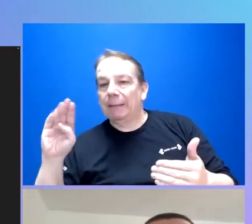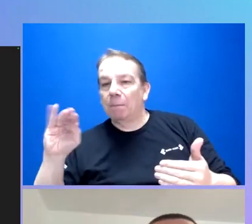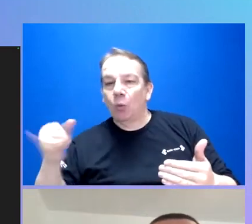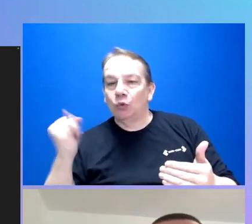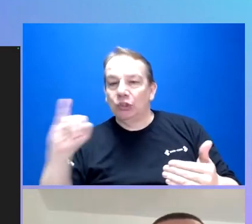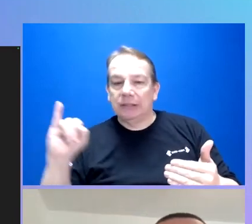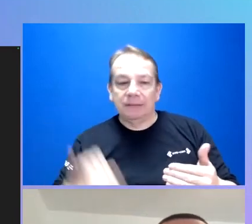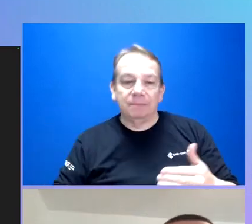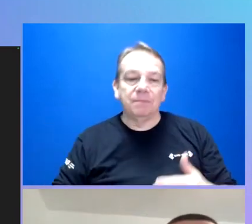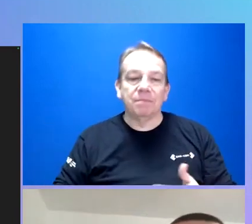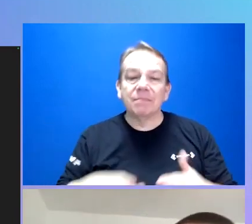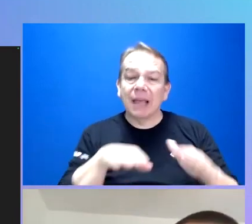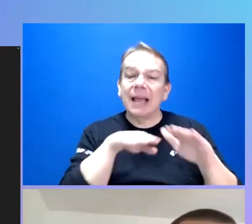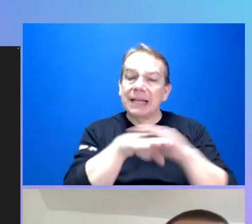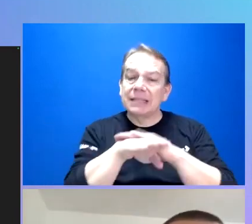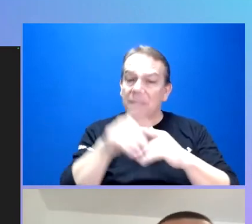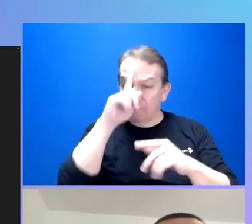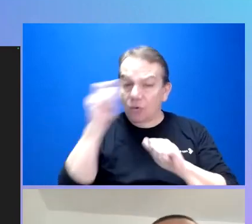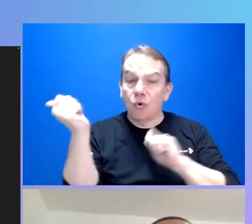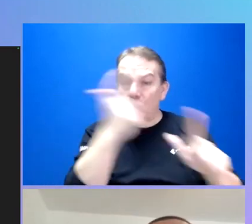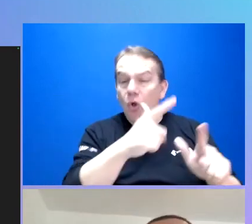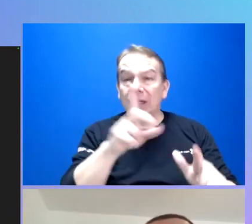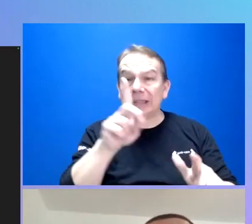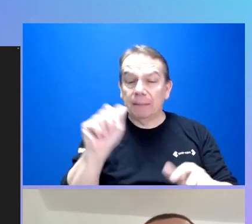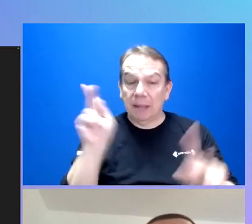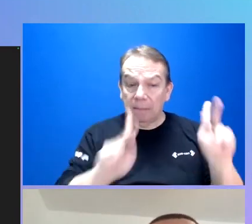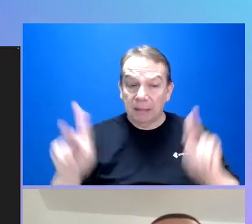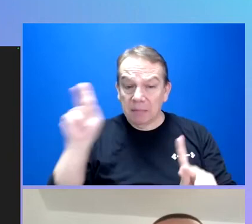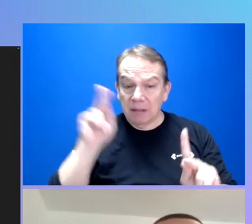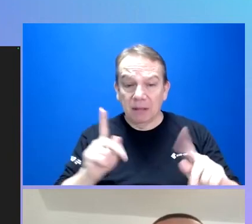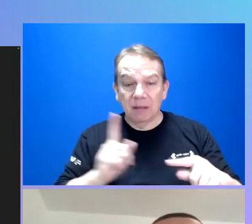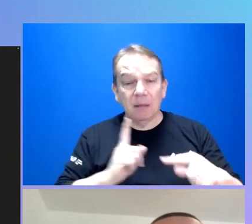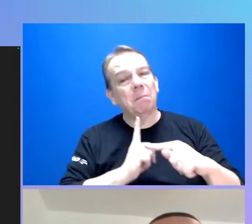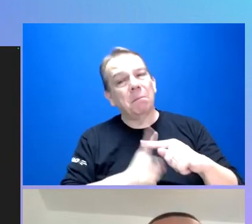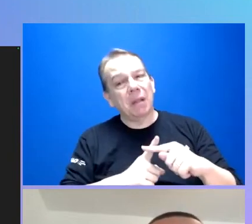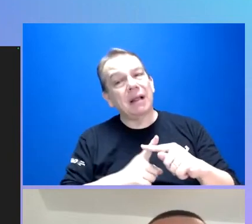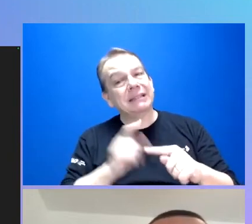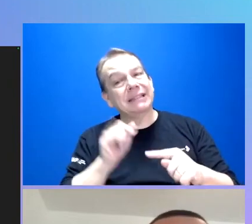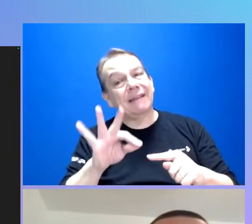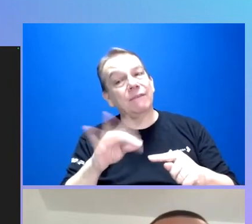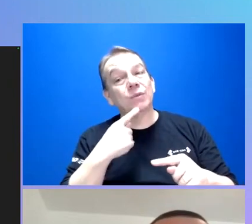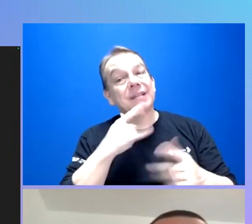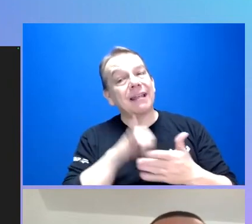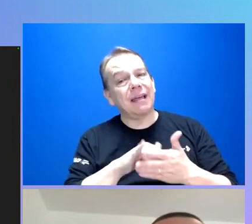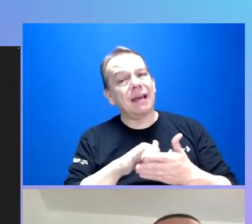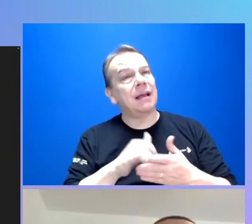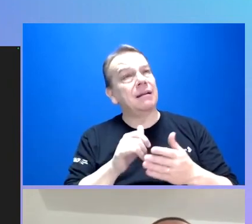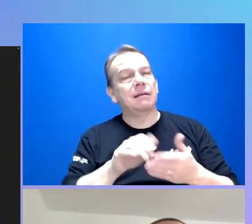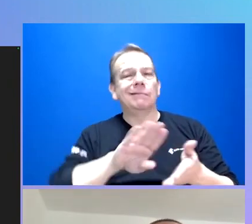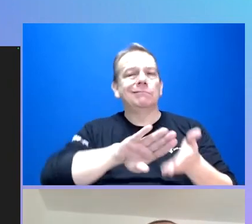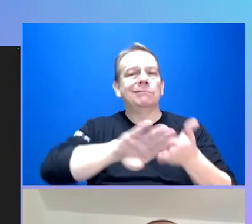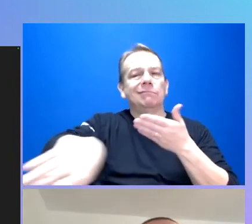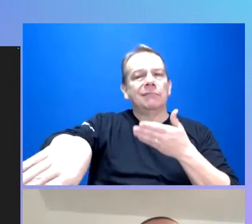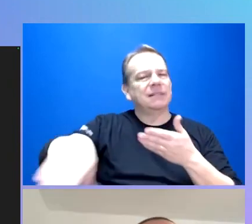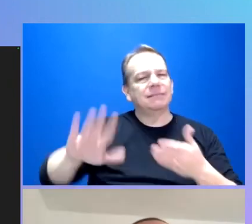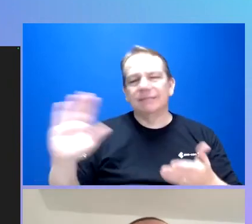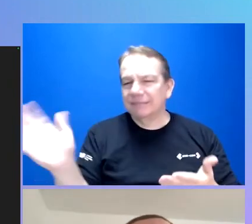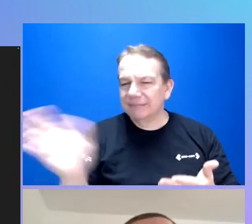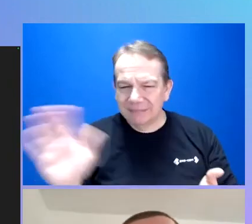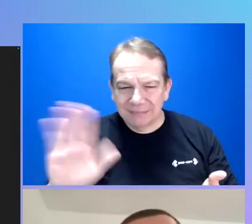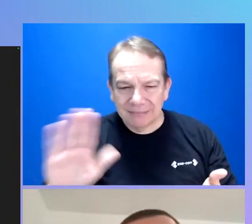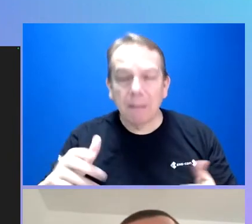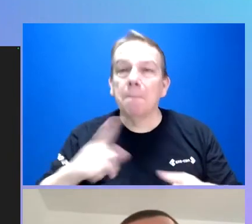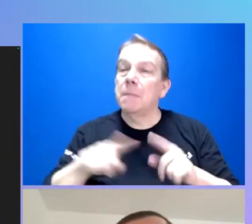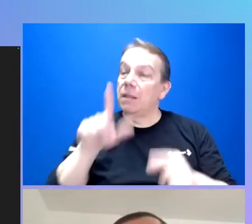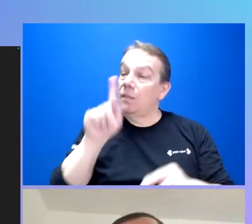No, accessibility is for disabled people. To say otherwise is a form of erasure. But that's not to say that the tools we